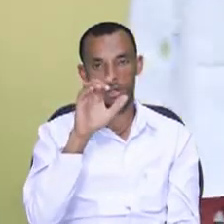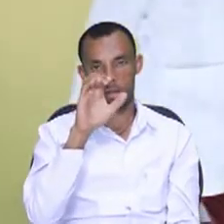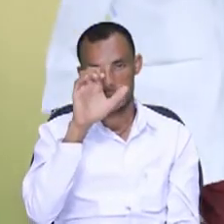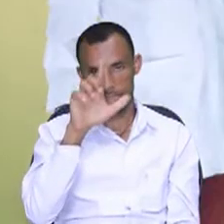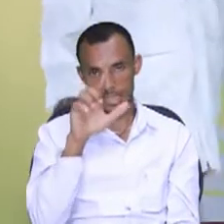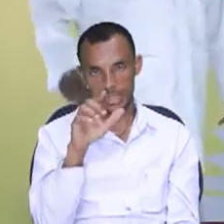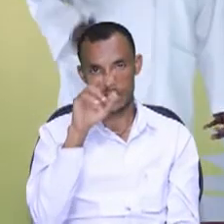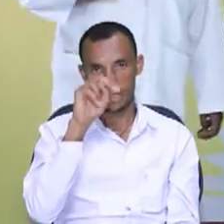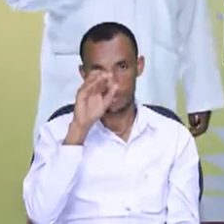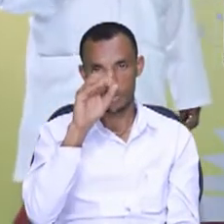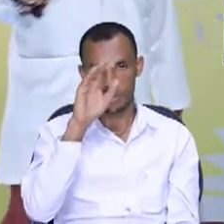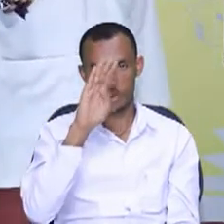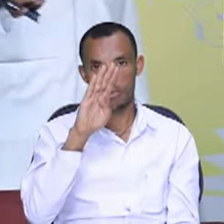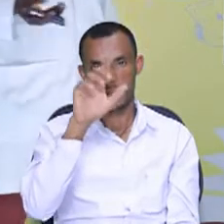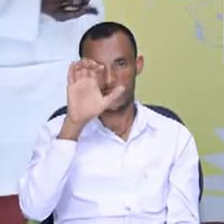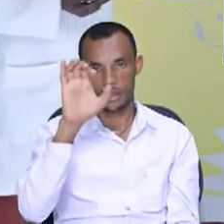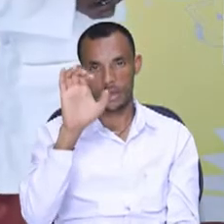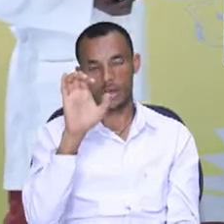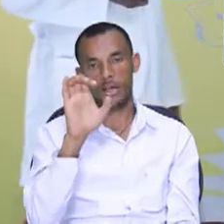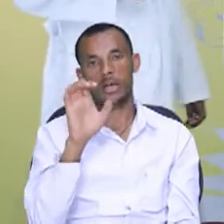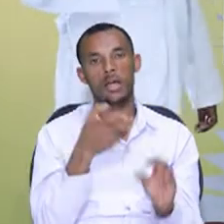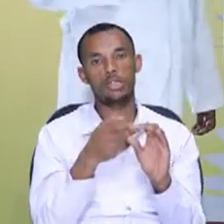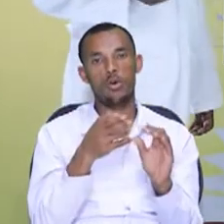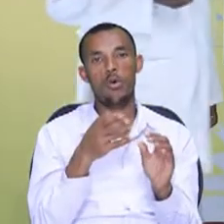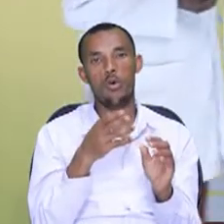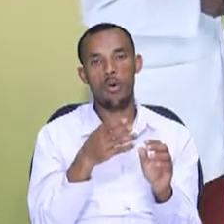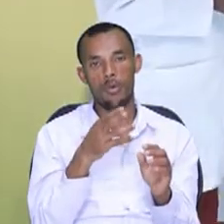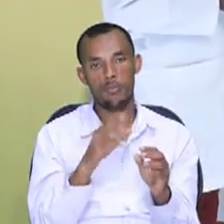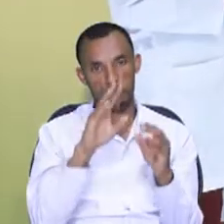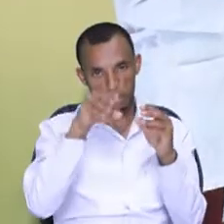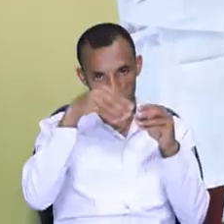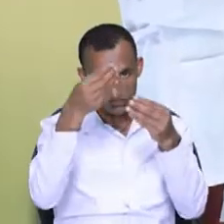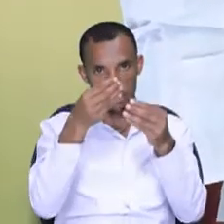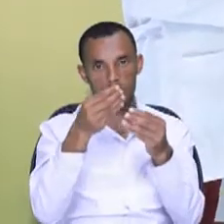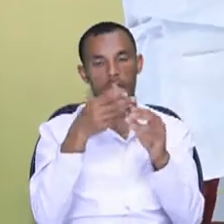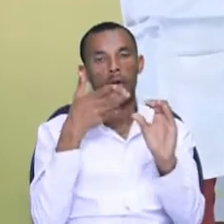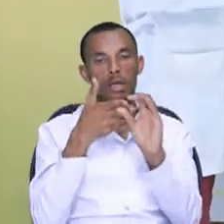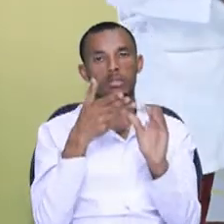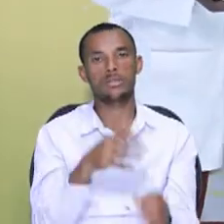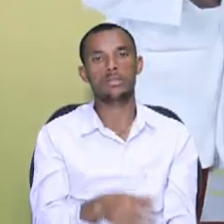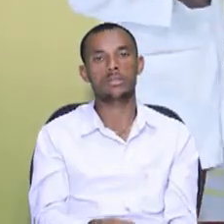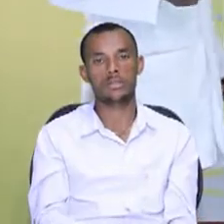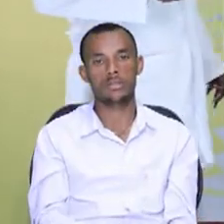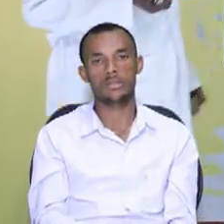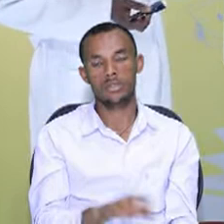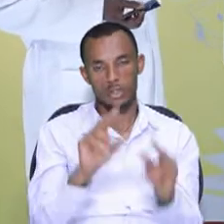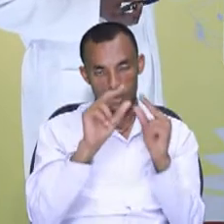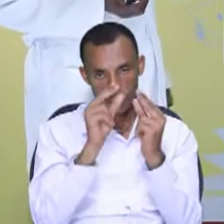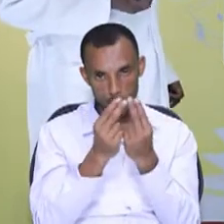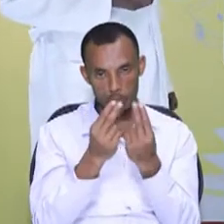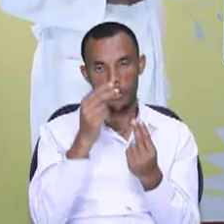They are noble gases or inactive gas. They are inert gas. So